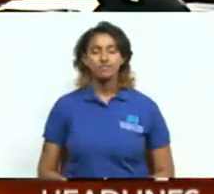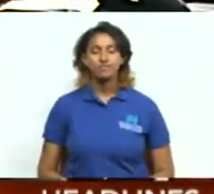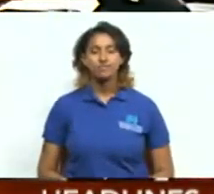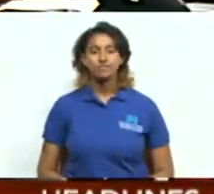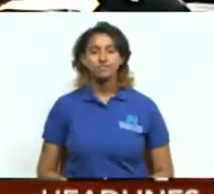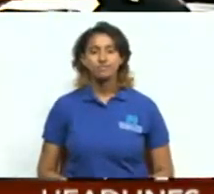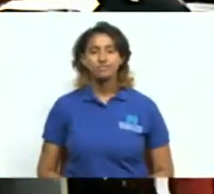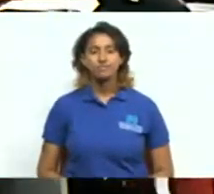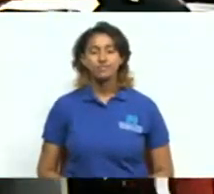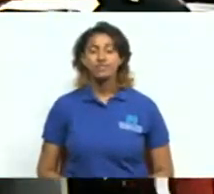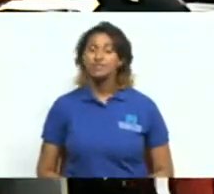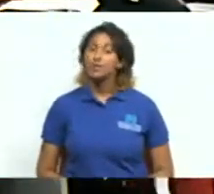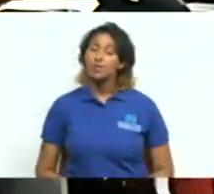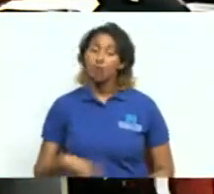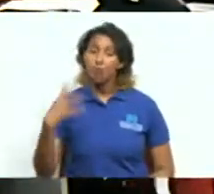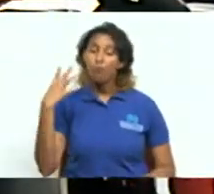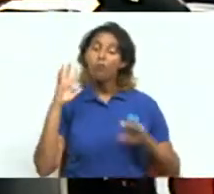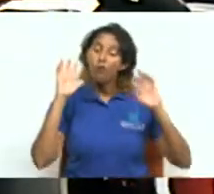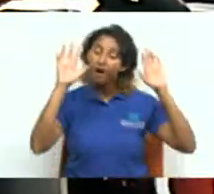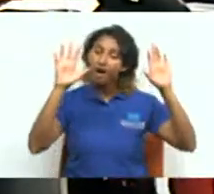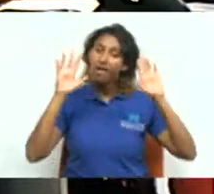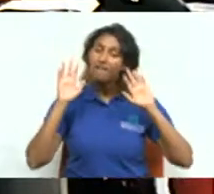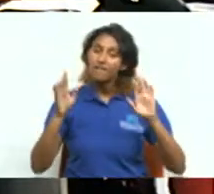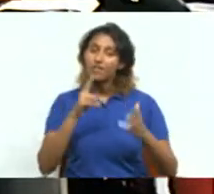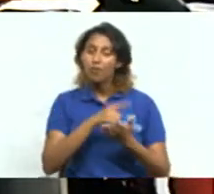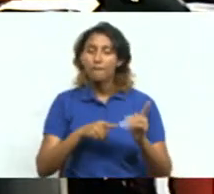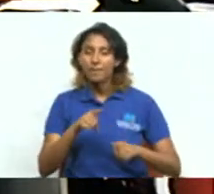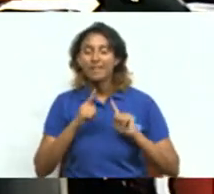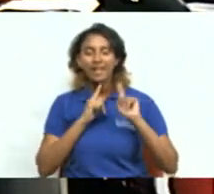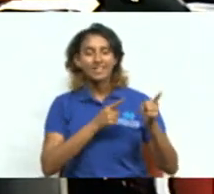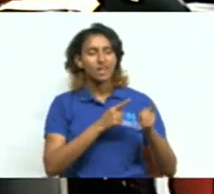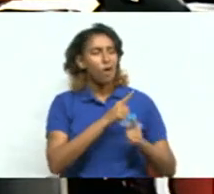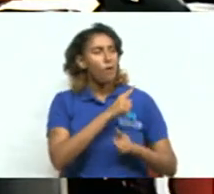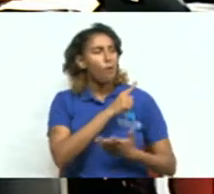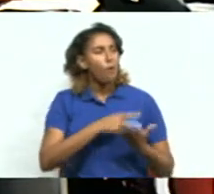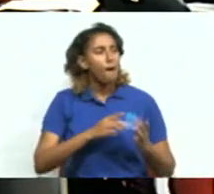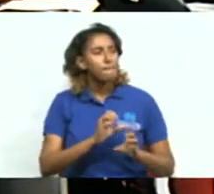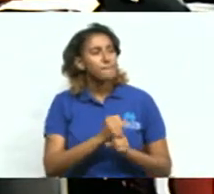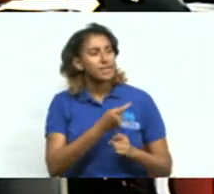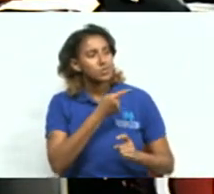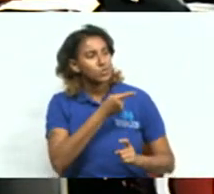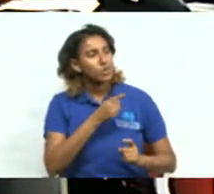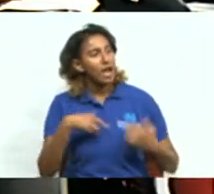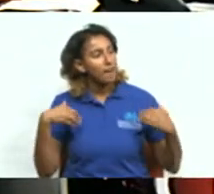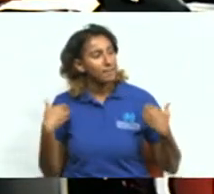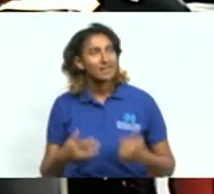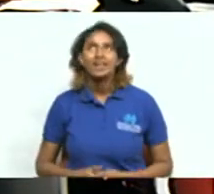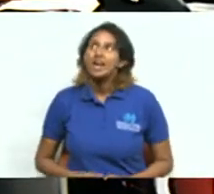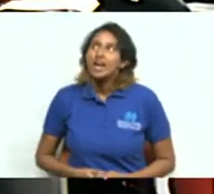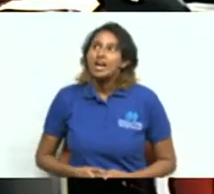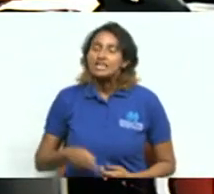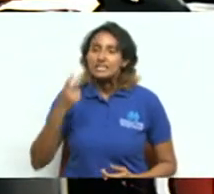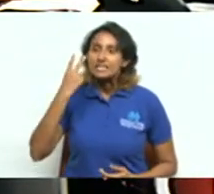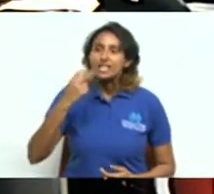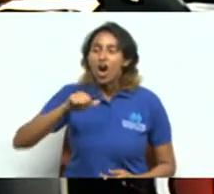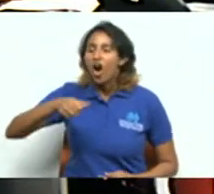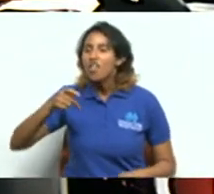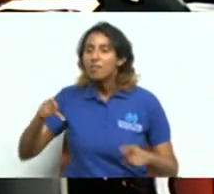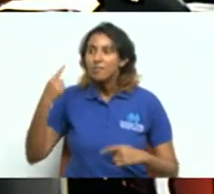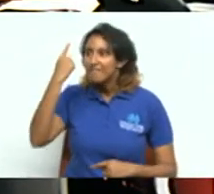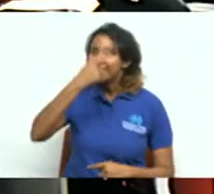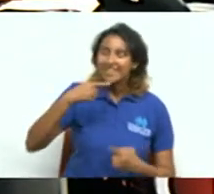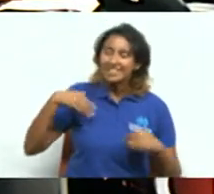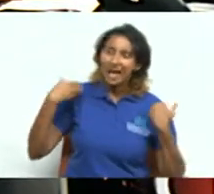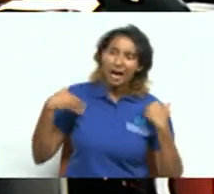Some lovely answers. I love there. Those answers. Guys, so what makes you happy, Ryan? All right. Seeing other people happy very much makes me